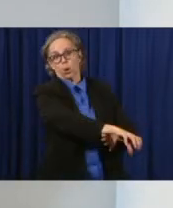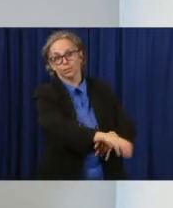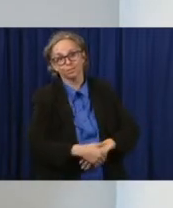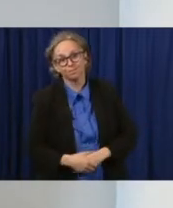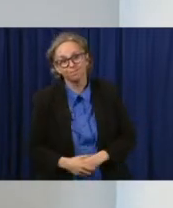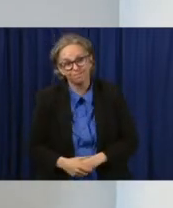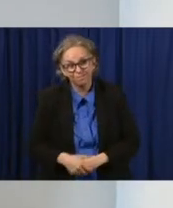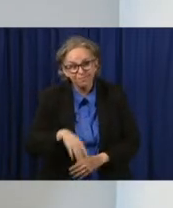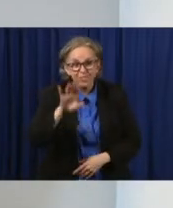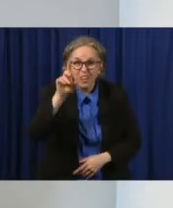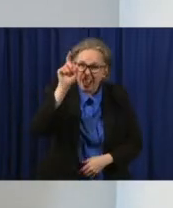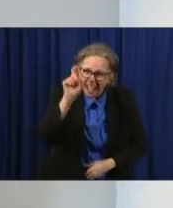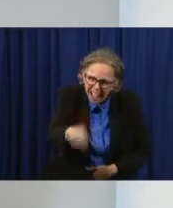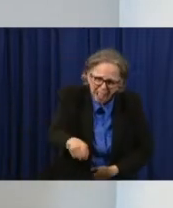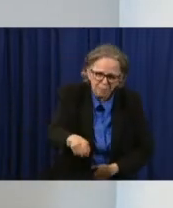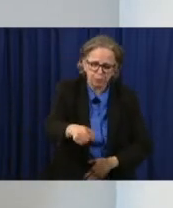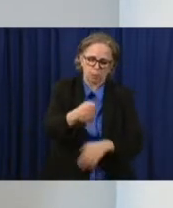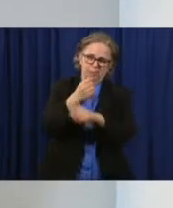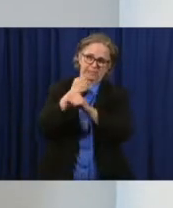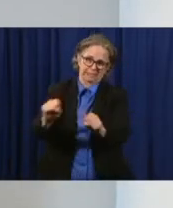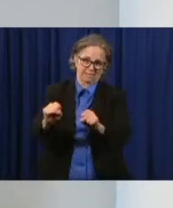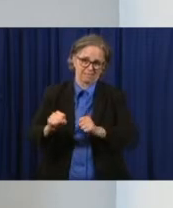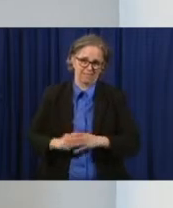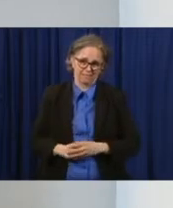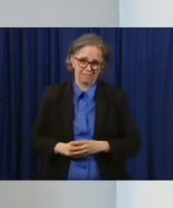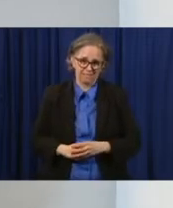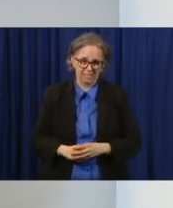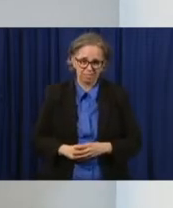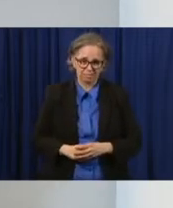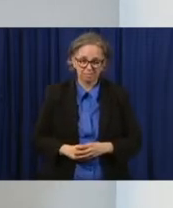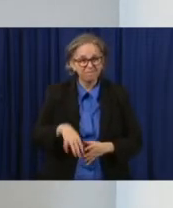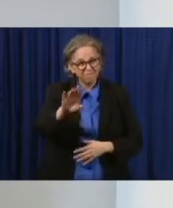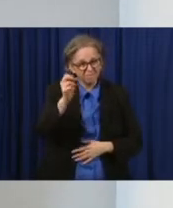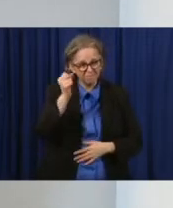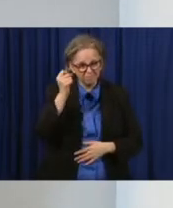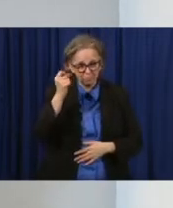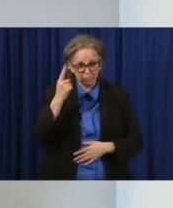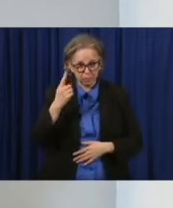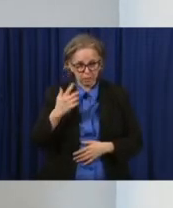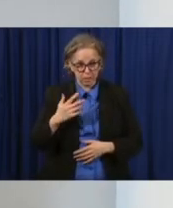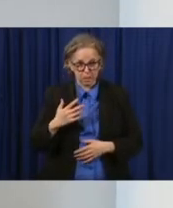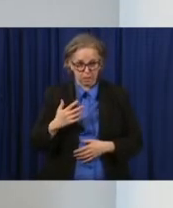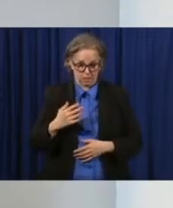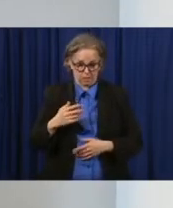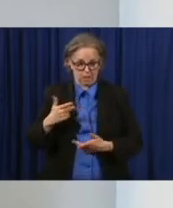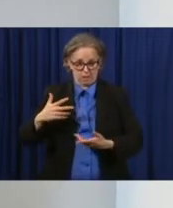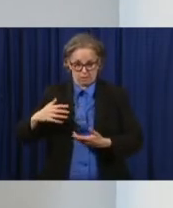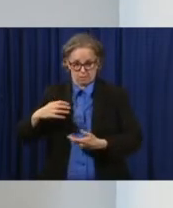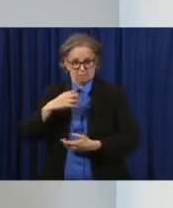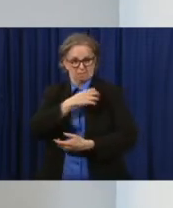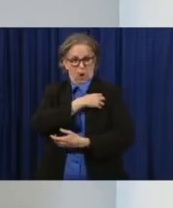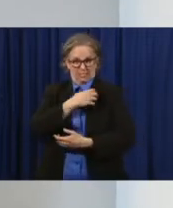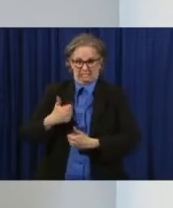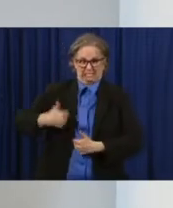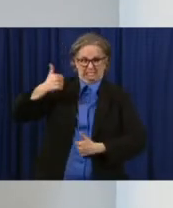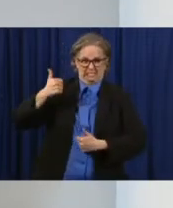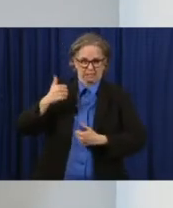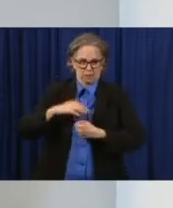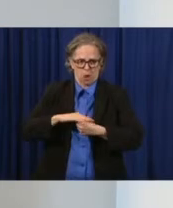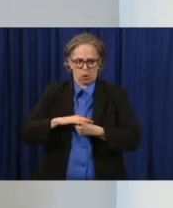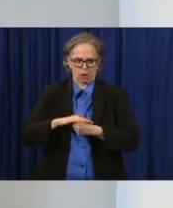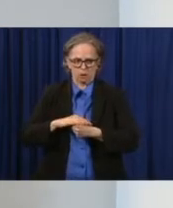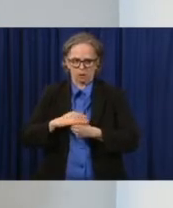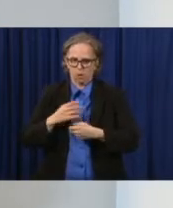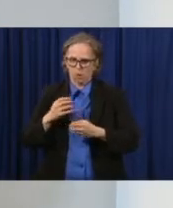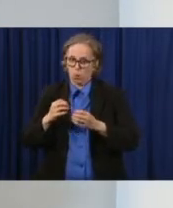people safe. And also know that local officials can go above and beyond what the state standard is in this. So if